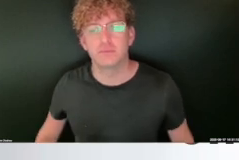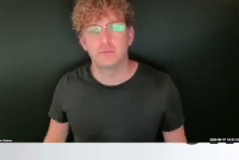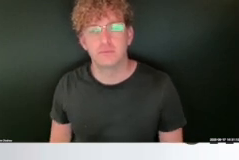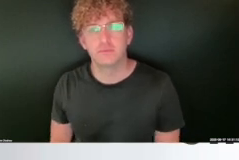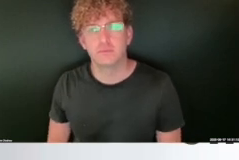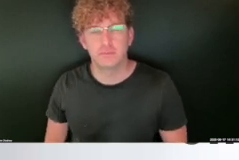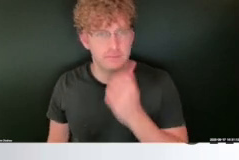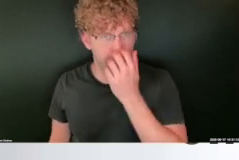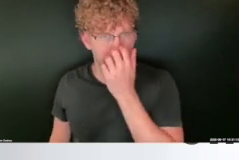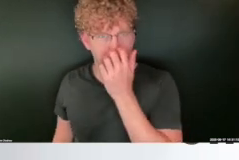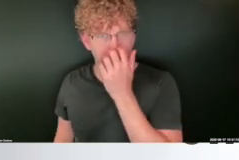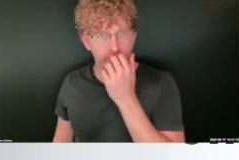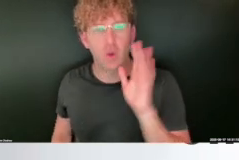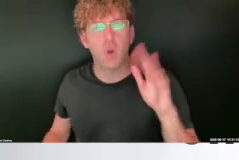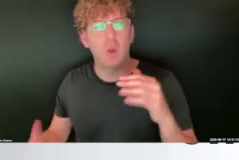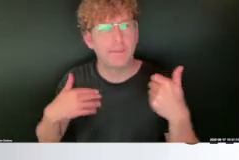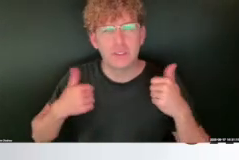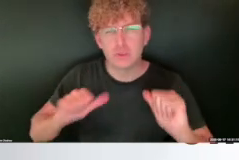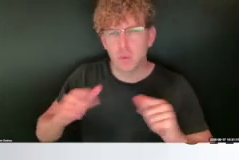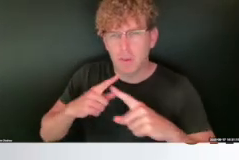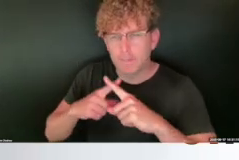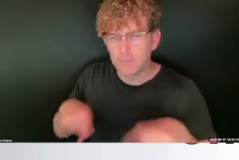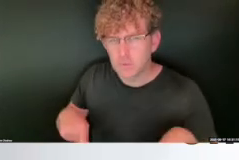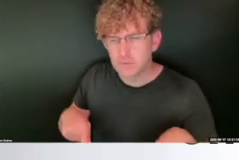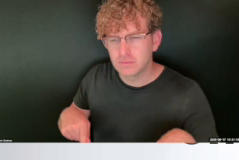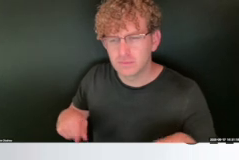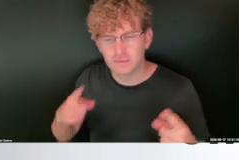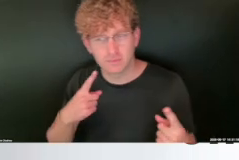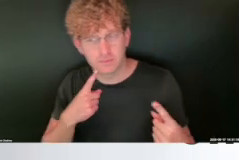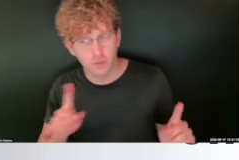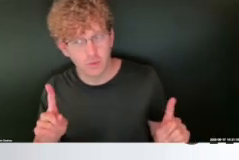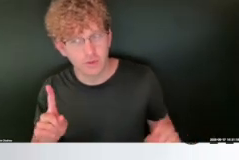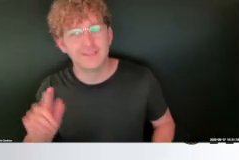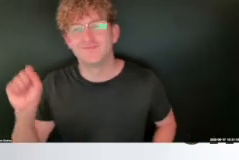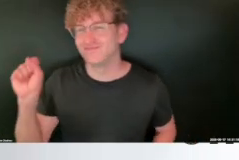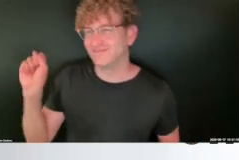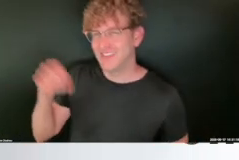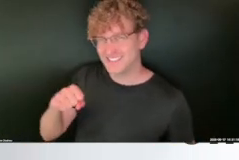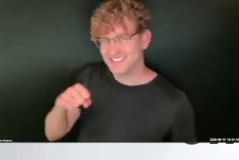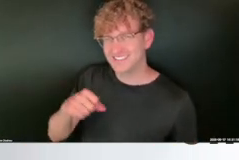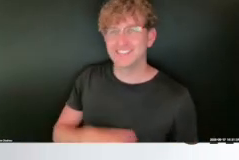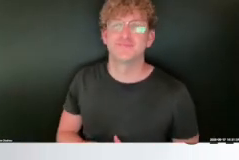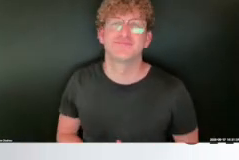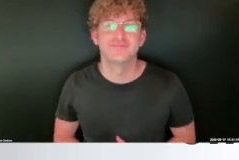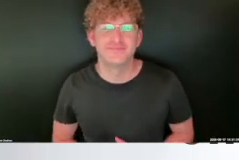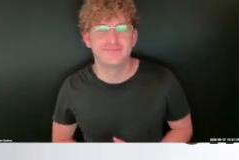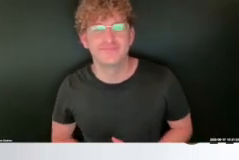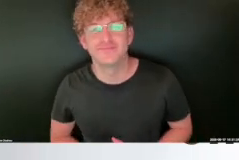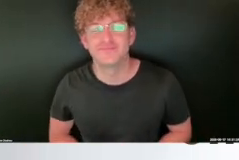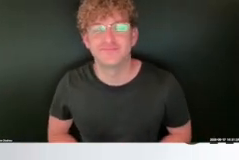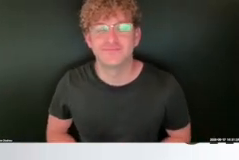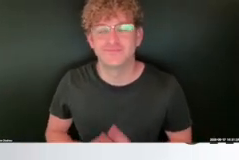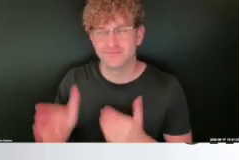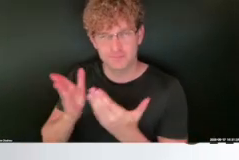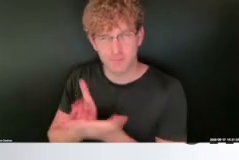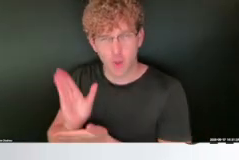Oh, okay. Let me try and unmute you. Okay. Did that work? Yes. There we go. All right. Yeah, so